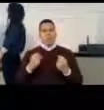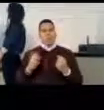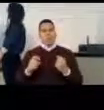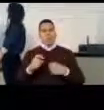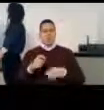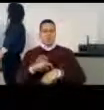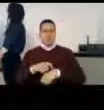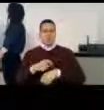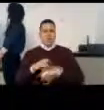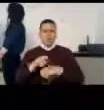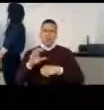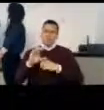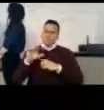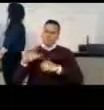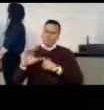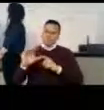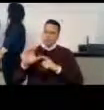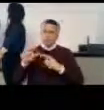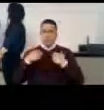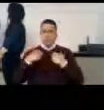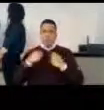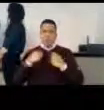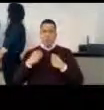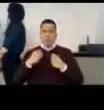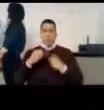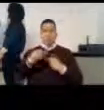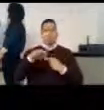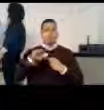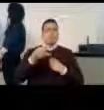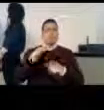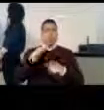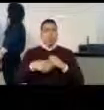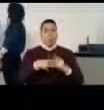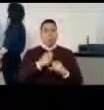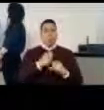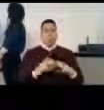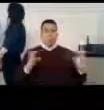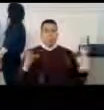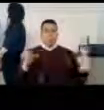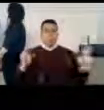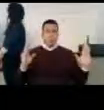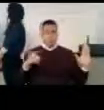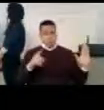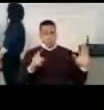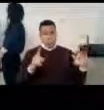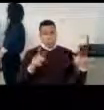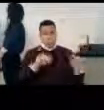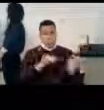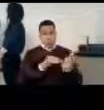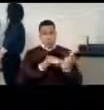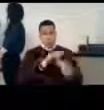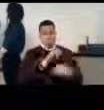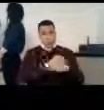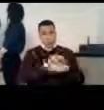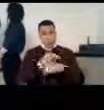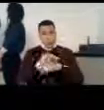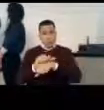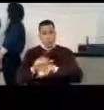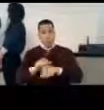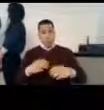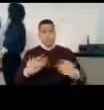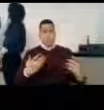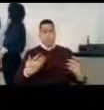you take in a year to make your doctor's appointments, to make sure you follow up with your healthcare